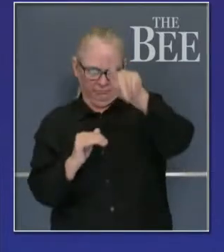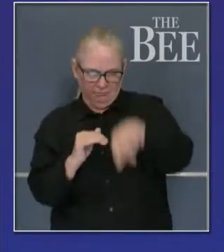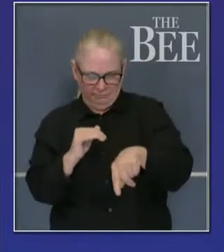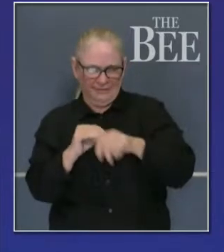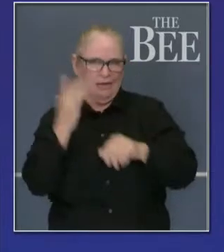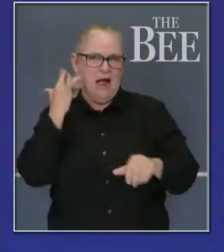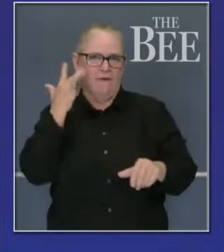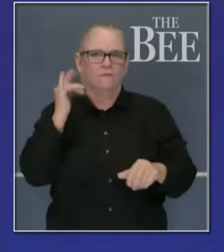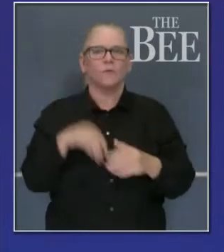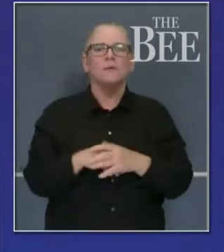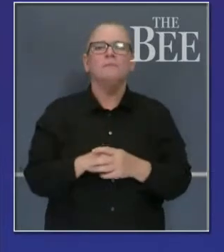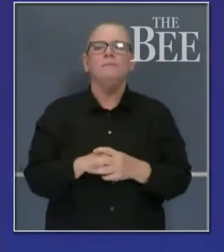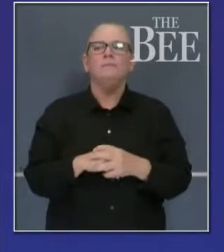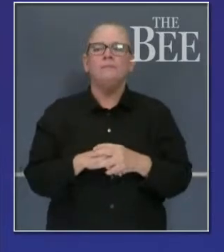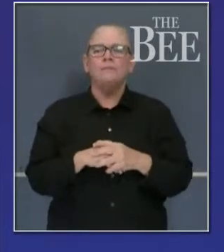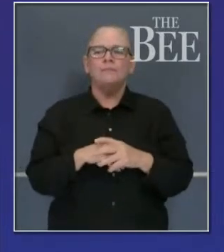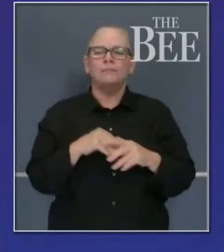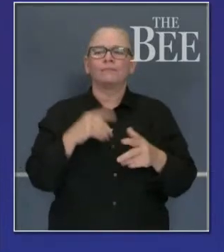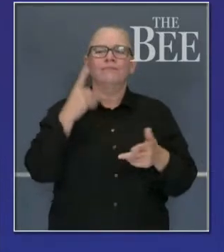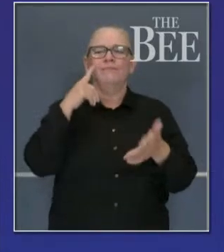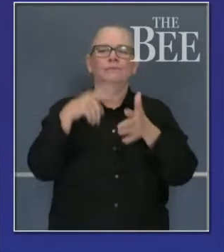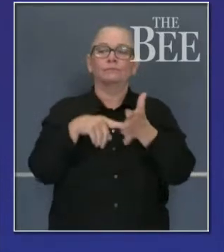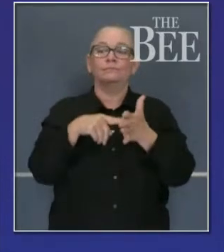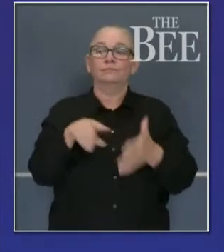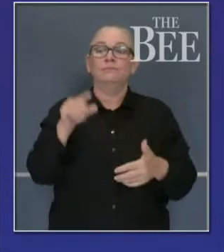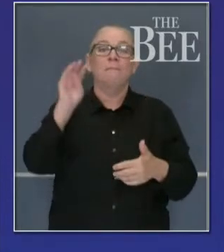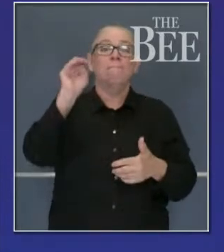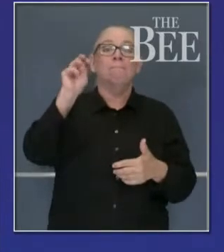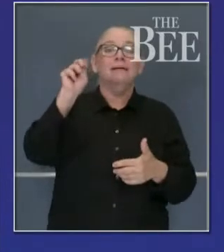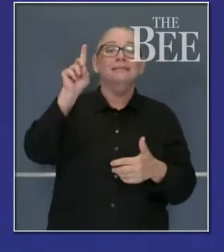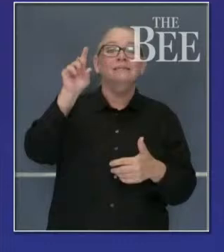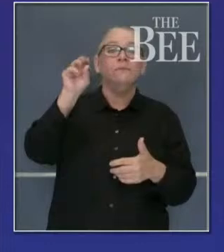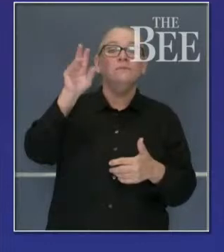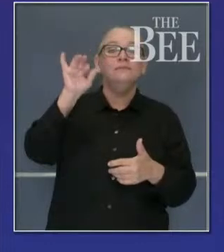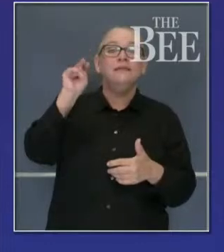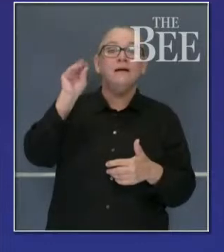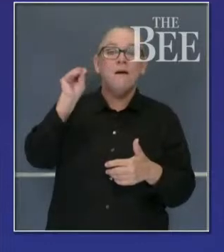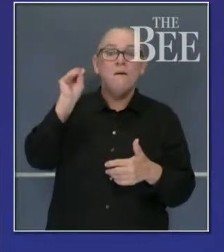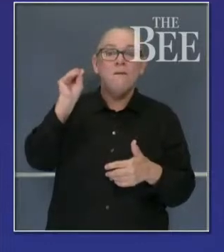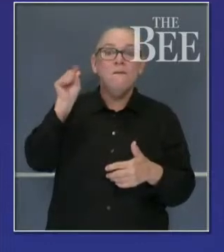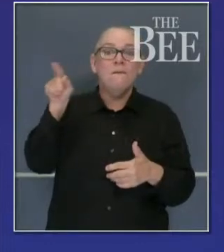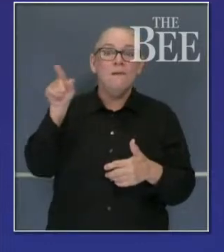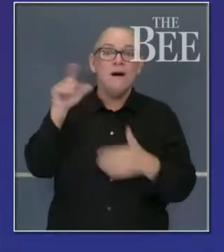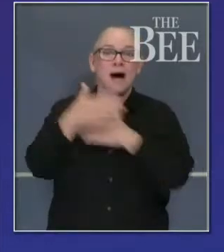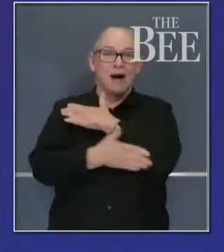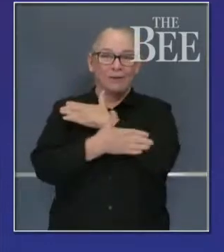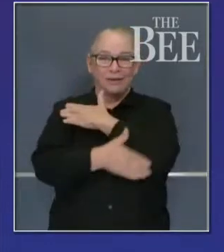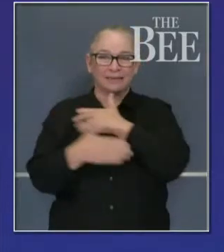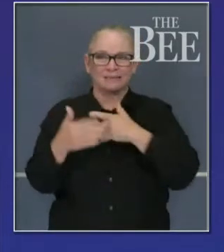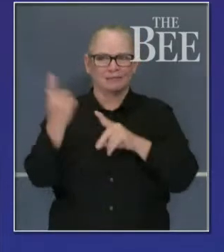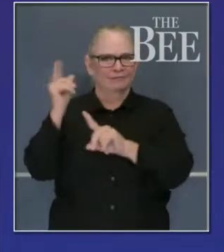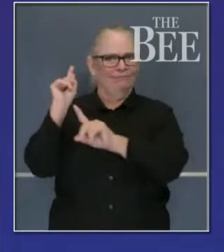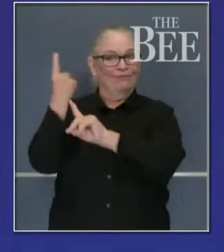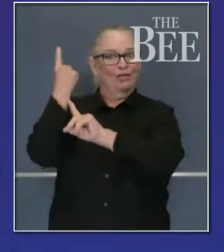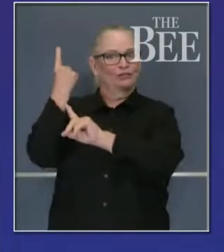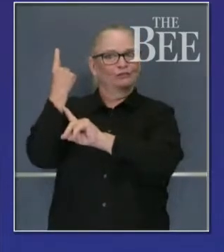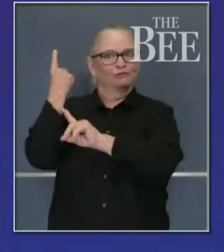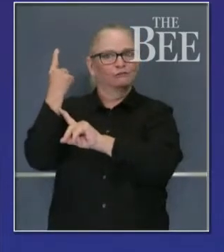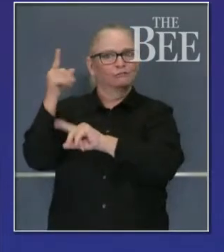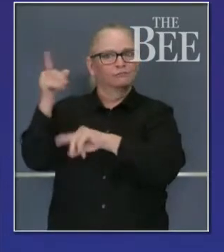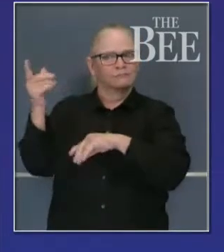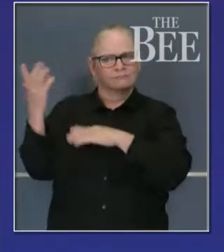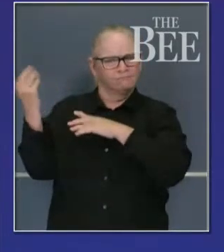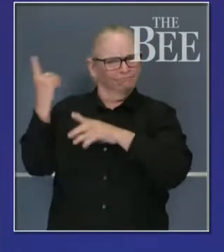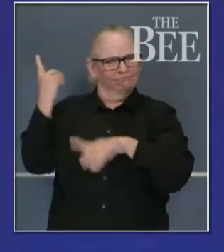are novel. A number of them, like Mendocino County, you see on this list, this is the first ever project of its type within